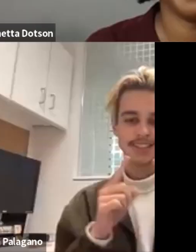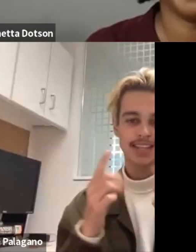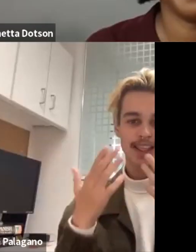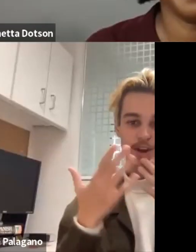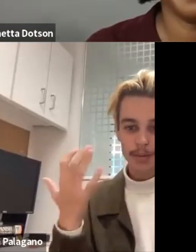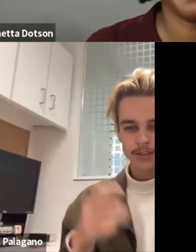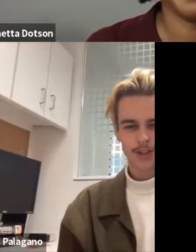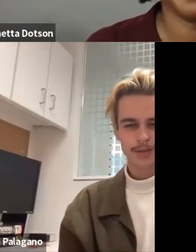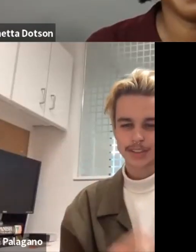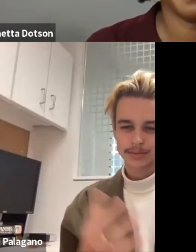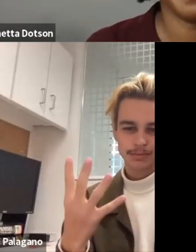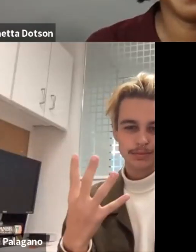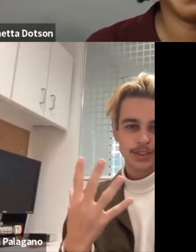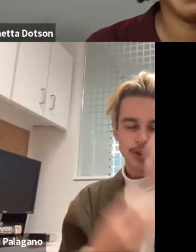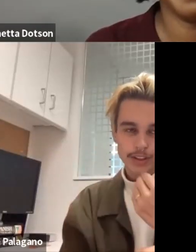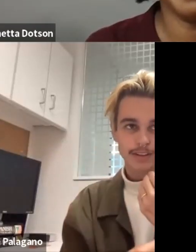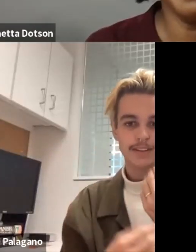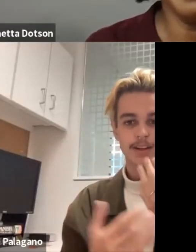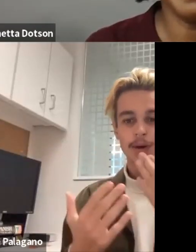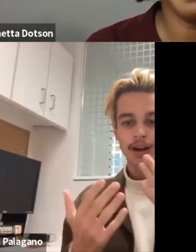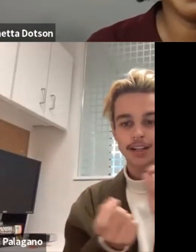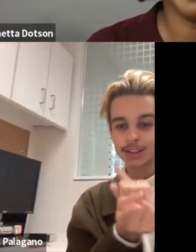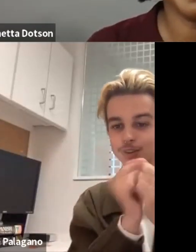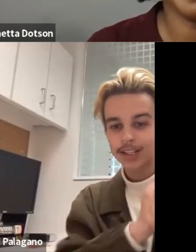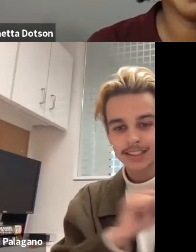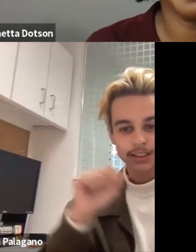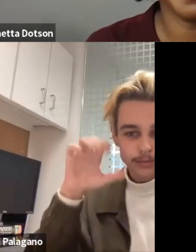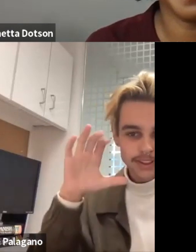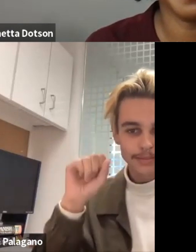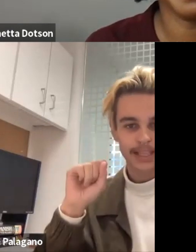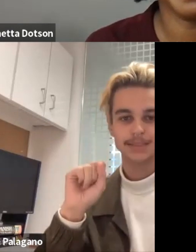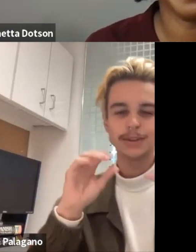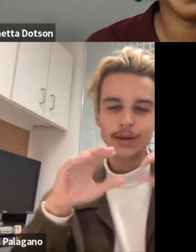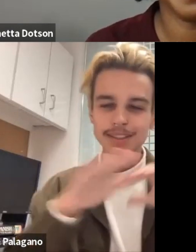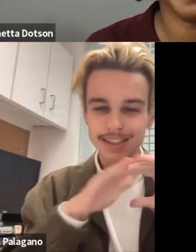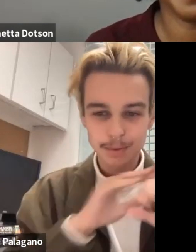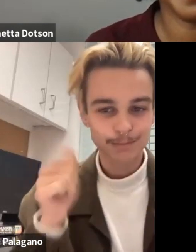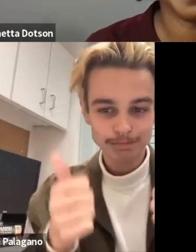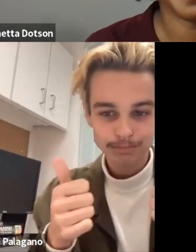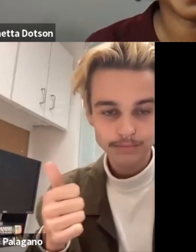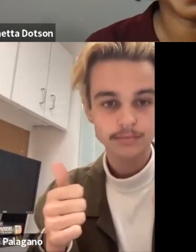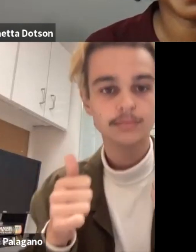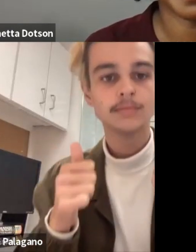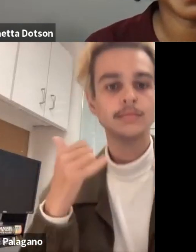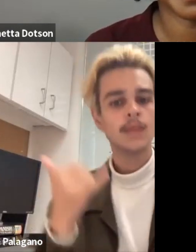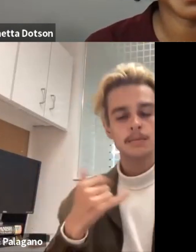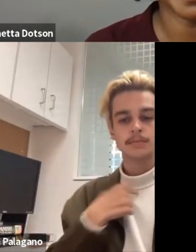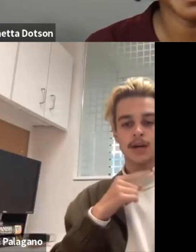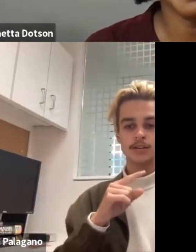First, thank you so much for your talk today. It was really, the translational implications are amazing. So thank